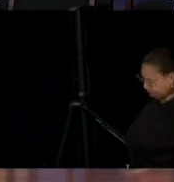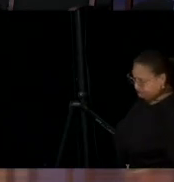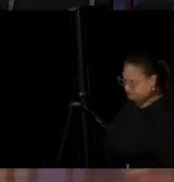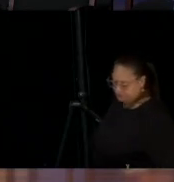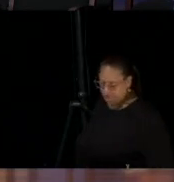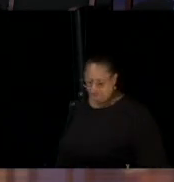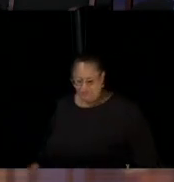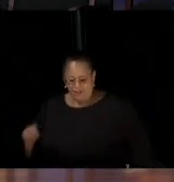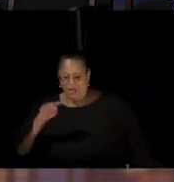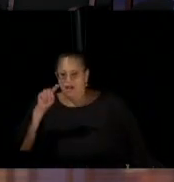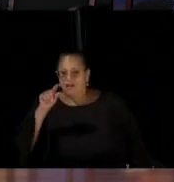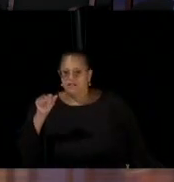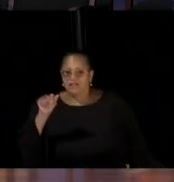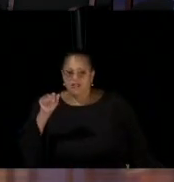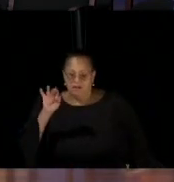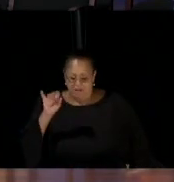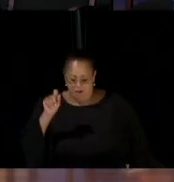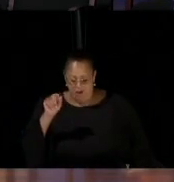Zafar Momad.